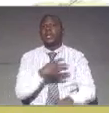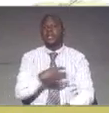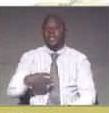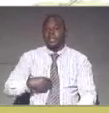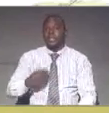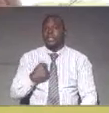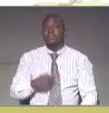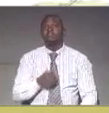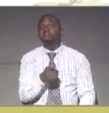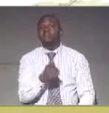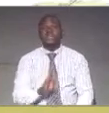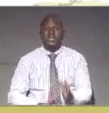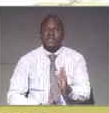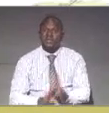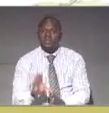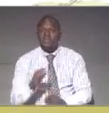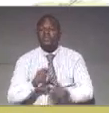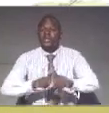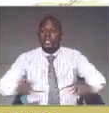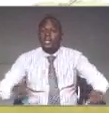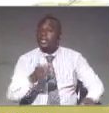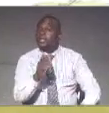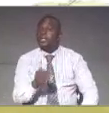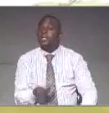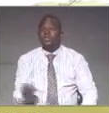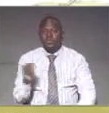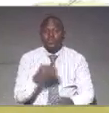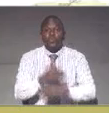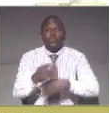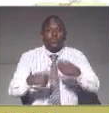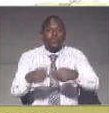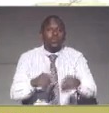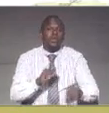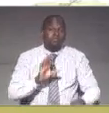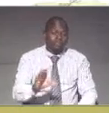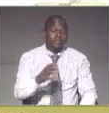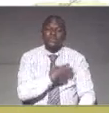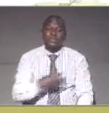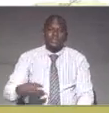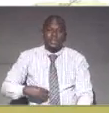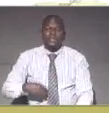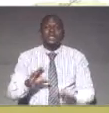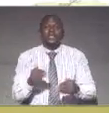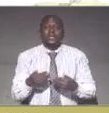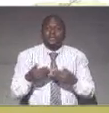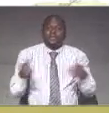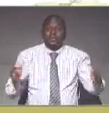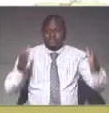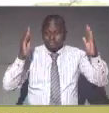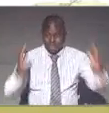that we shouldn't develop, we shouldn't add on development on our land because their land belongs to them. I thought if you are opening your